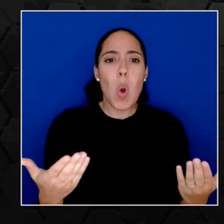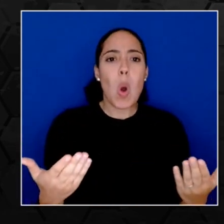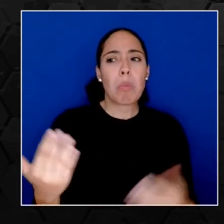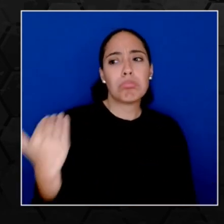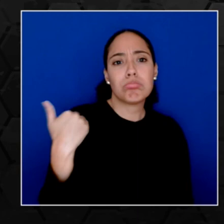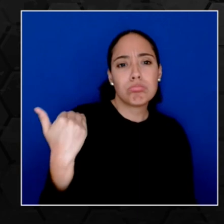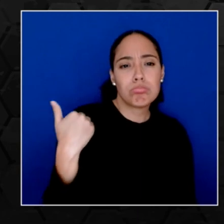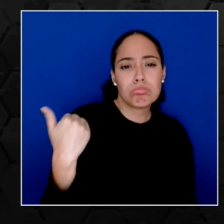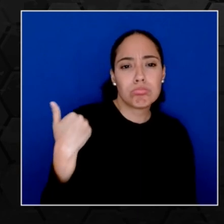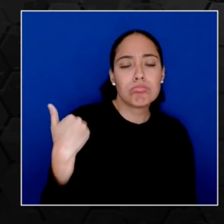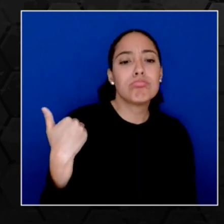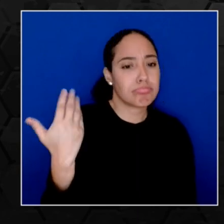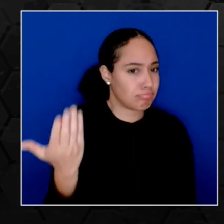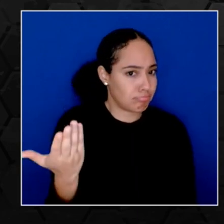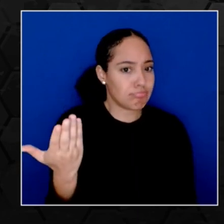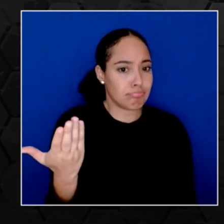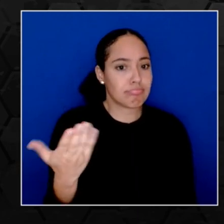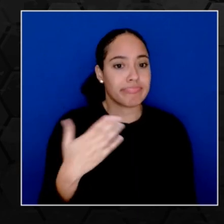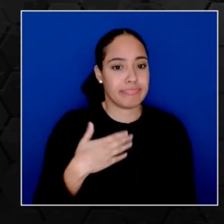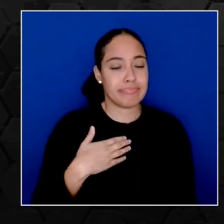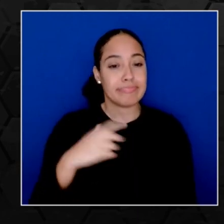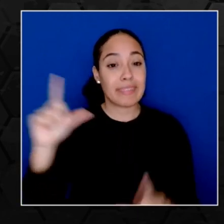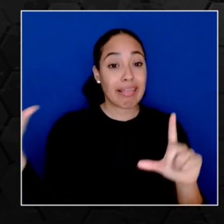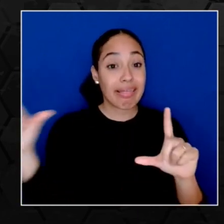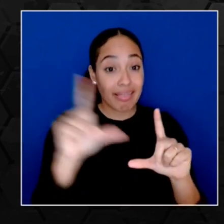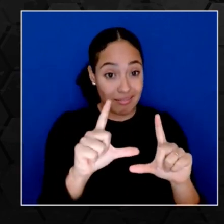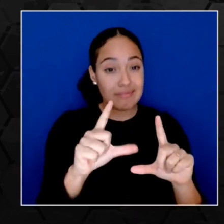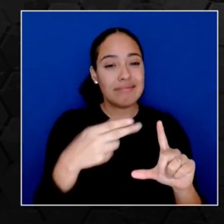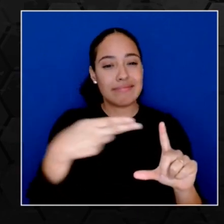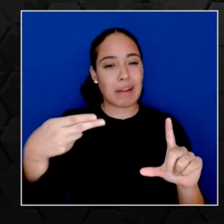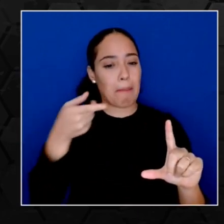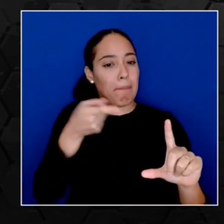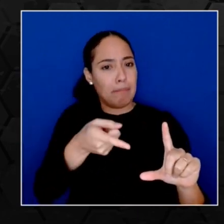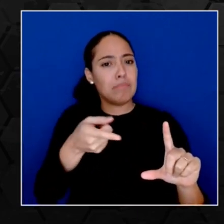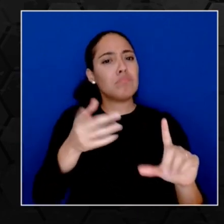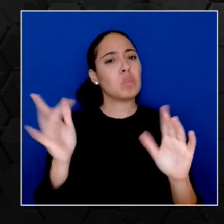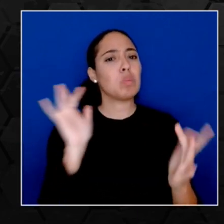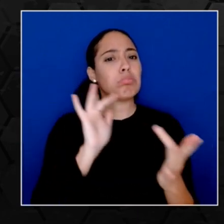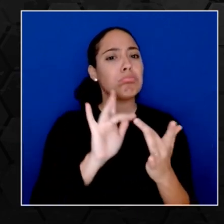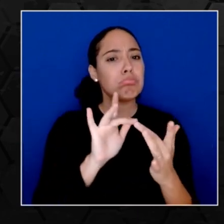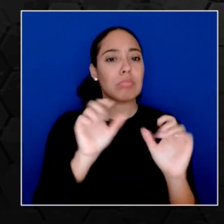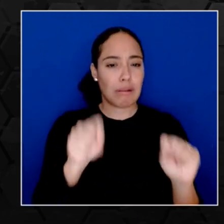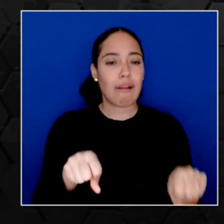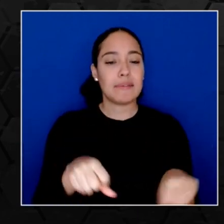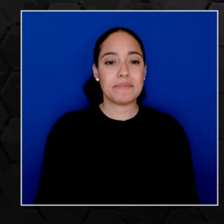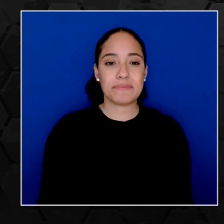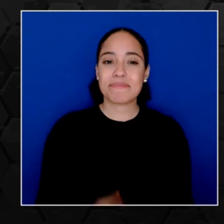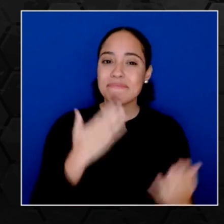you can contact me via LinkedIn where I'm really active there. So thank you so much.